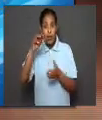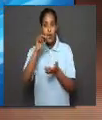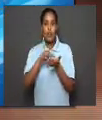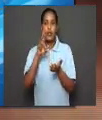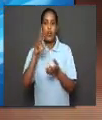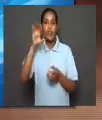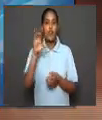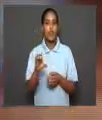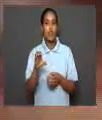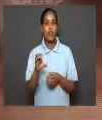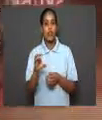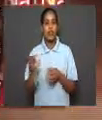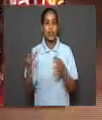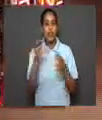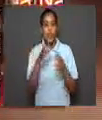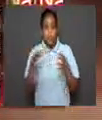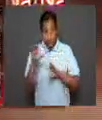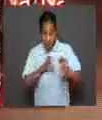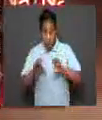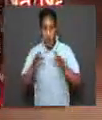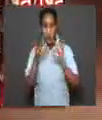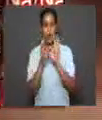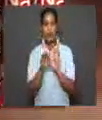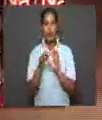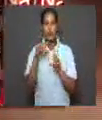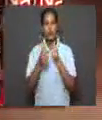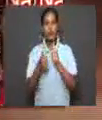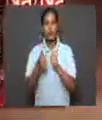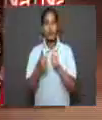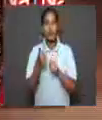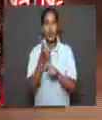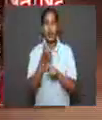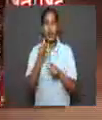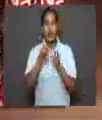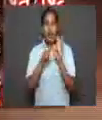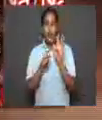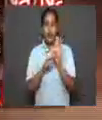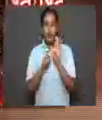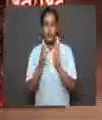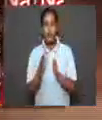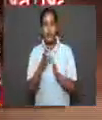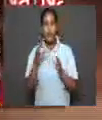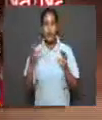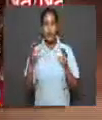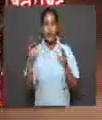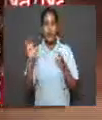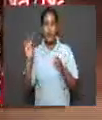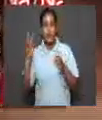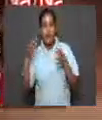Intramolecular force makes a chemical bond, which includes ionic,